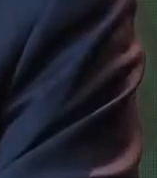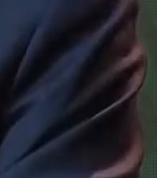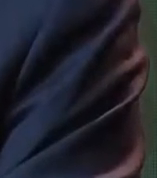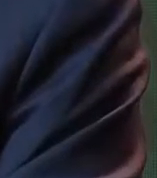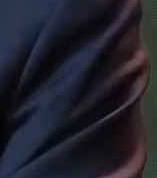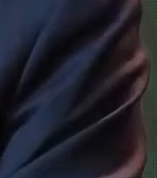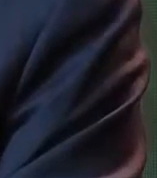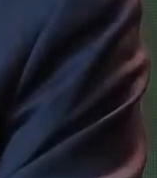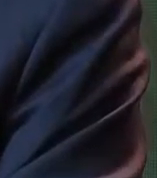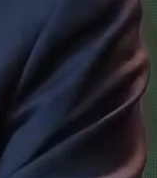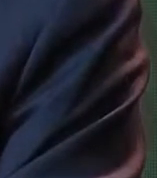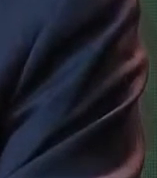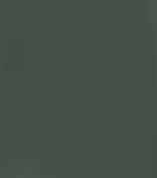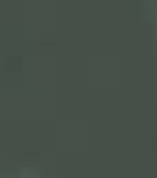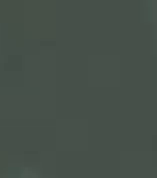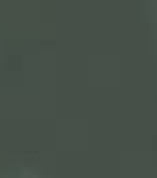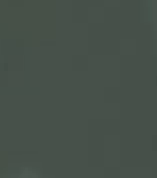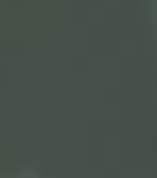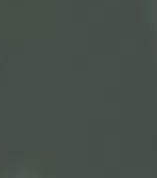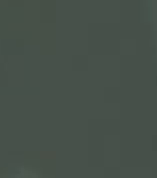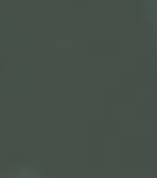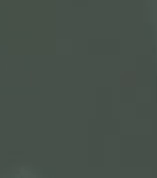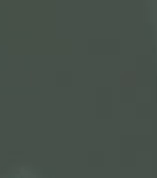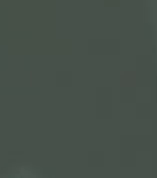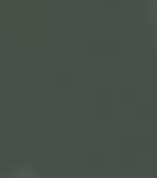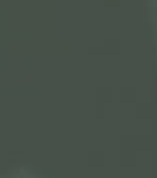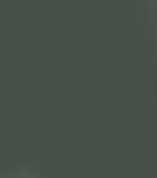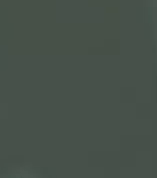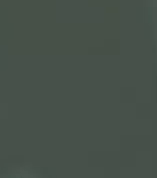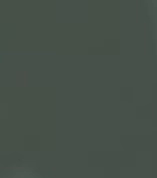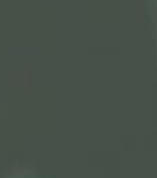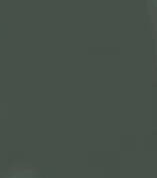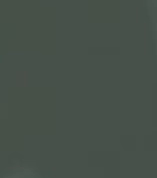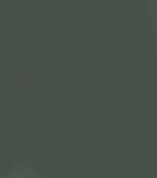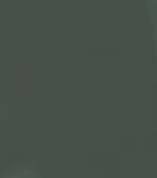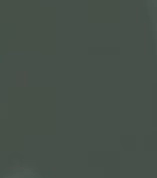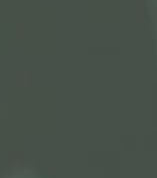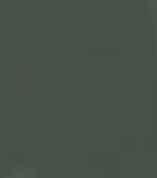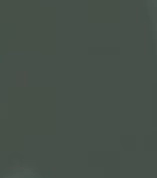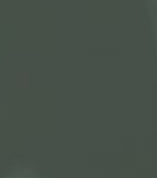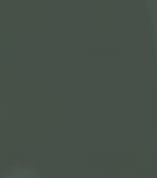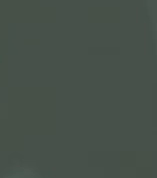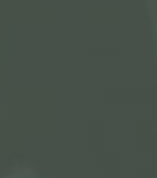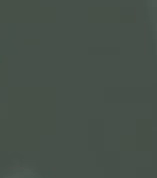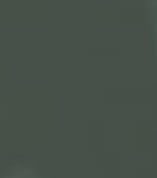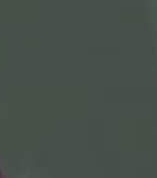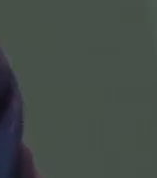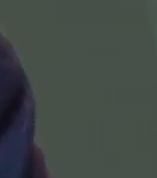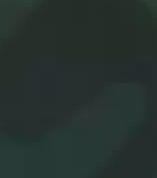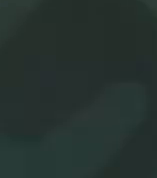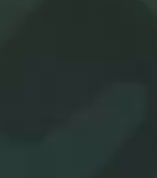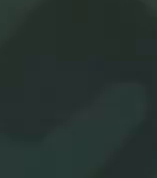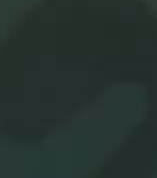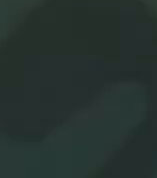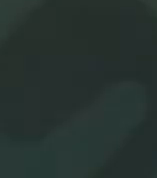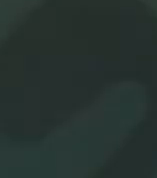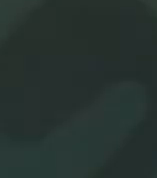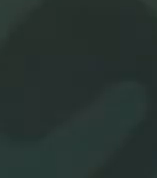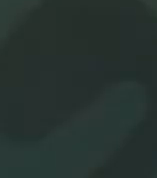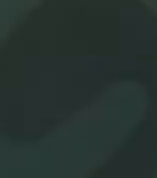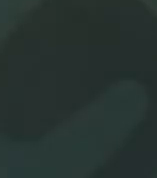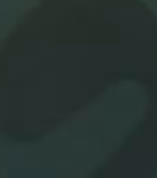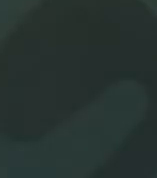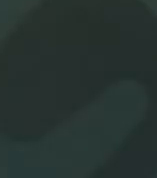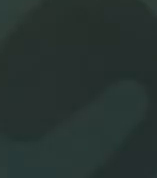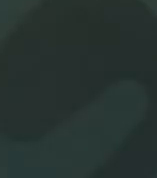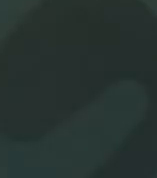people salga not de sus leave pueblos, their y si towns, lo hacen, pues, and if they como do it, todos sabemos, as we lo all know, hacen they por do it